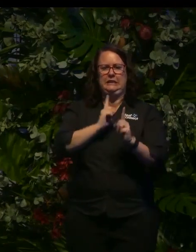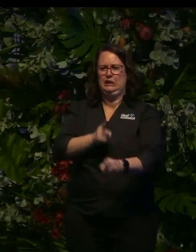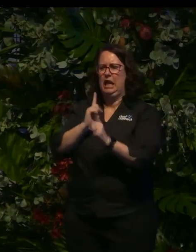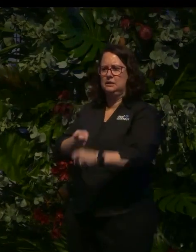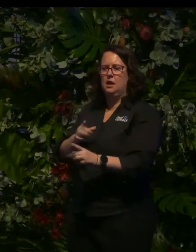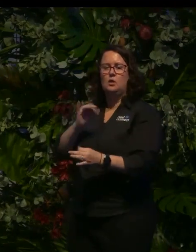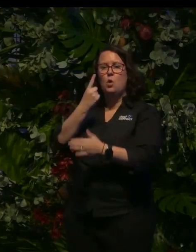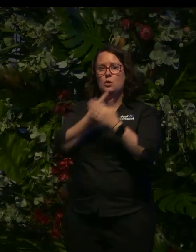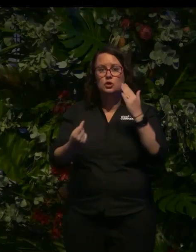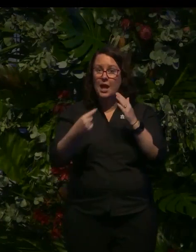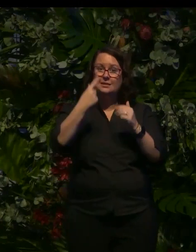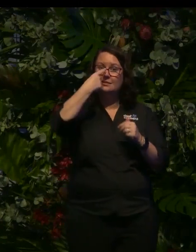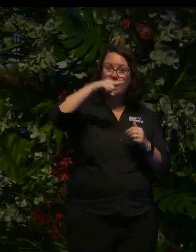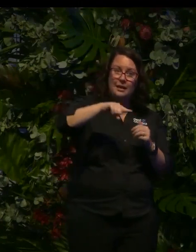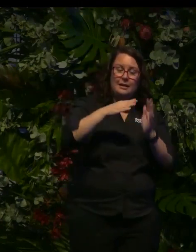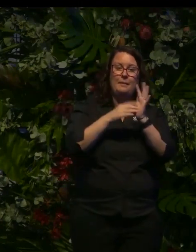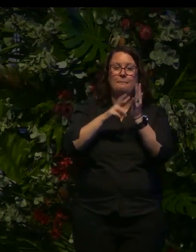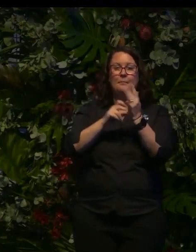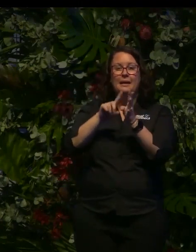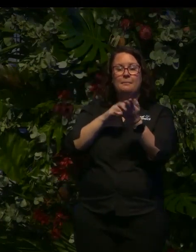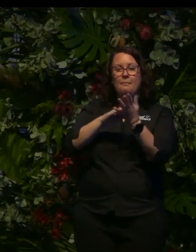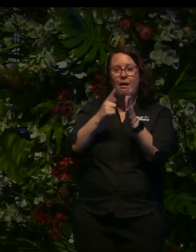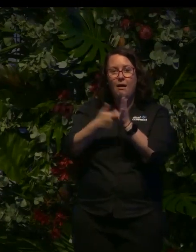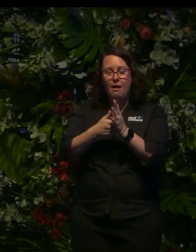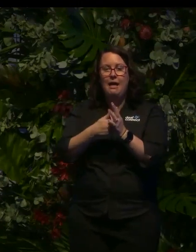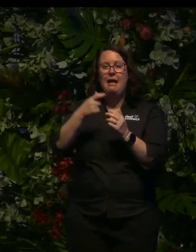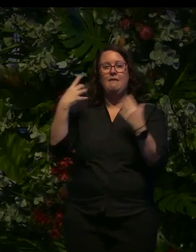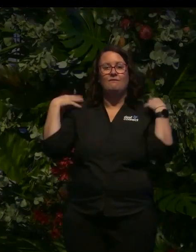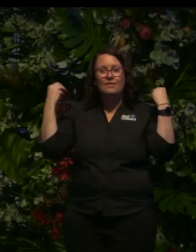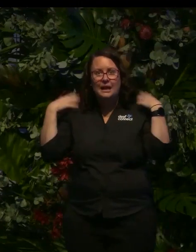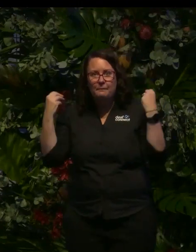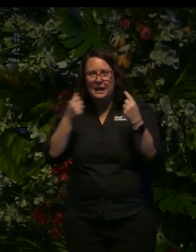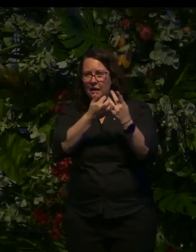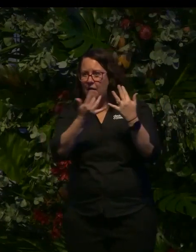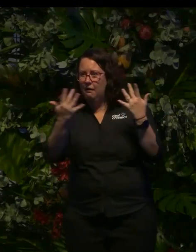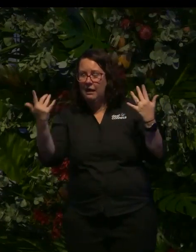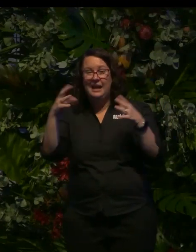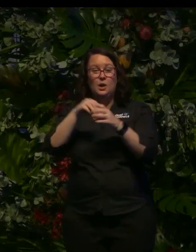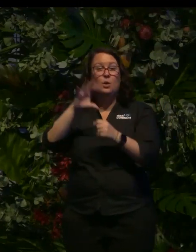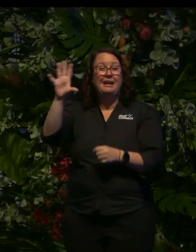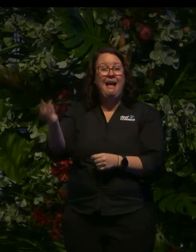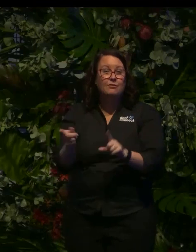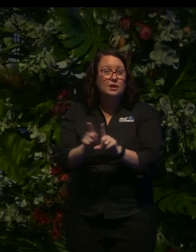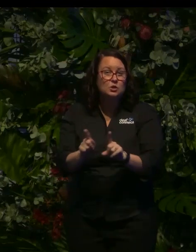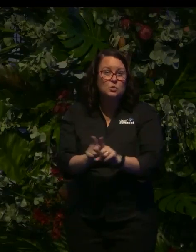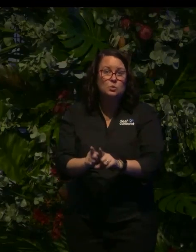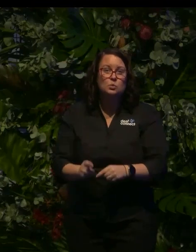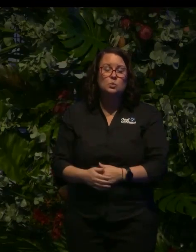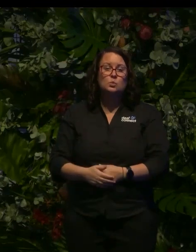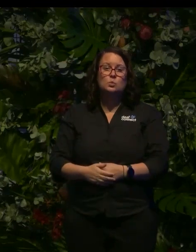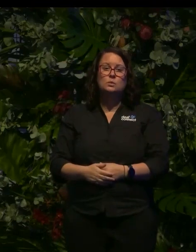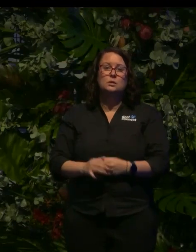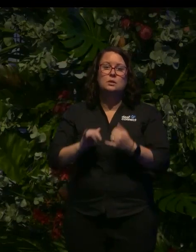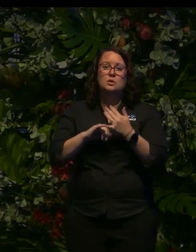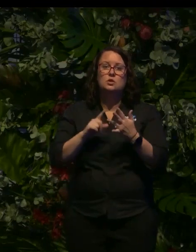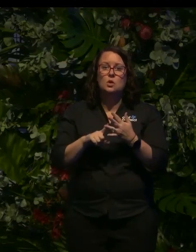in Thailand, but also Myanmar, also Philippines, also like many countries, and included in Africa as well. So therefore, we are